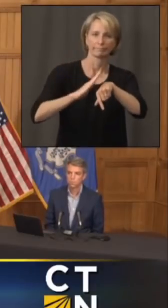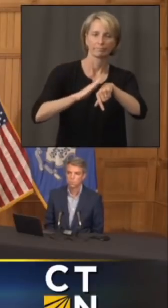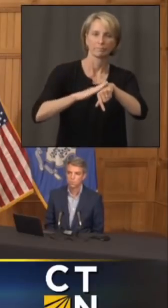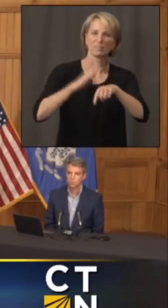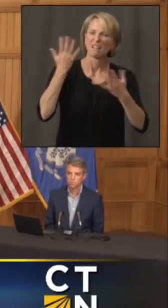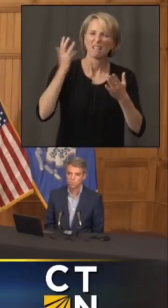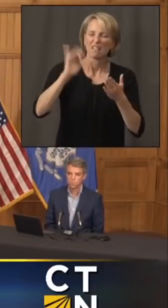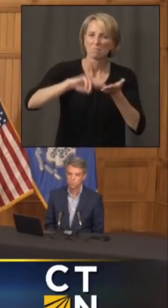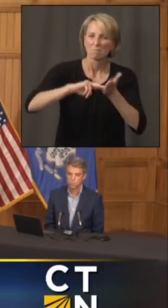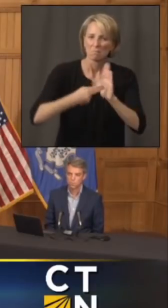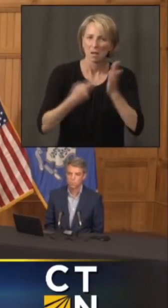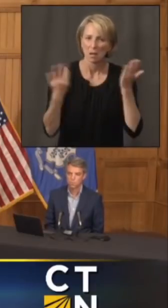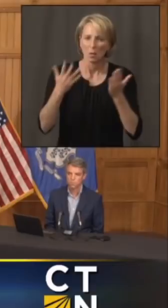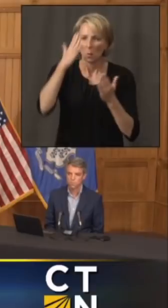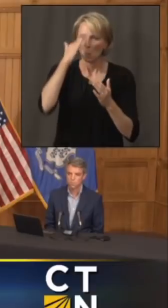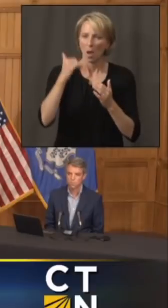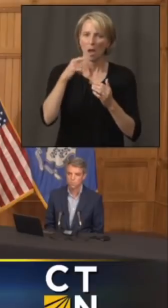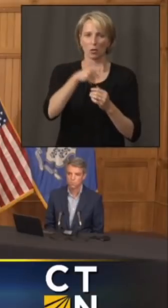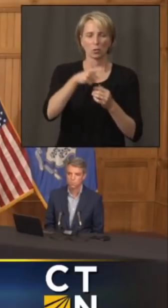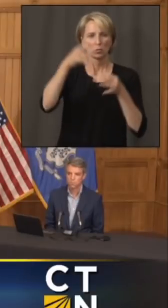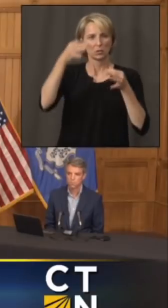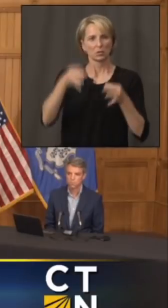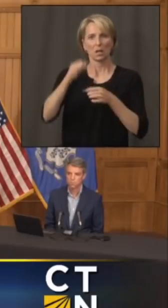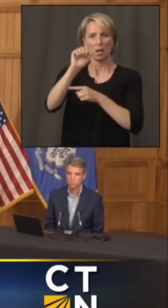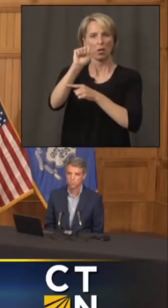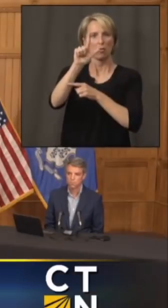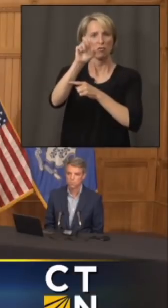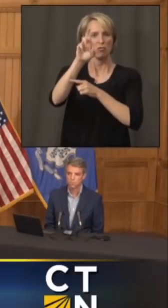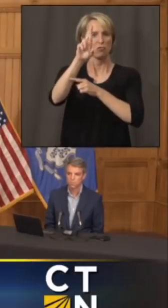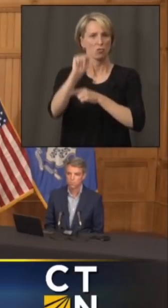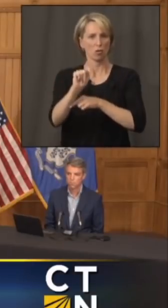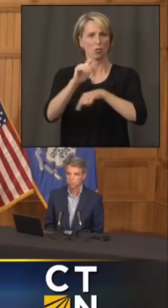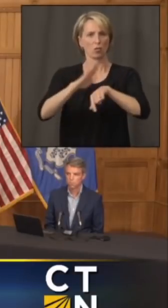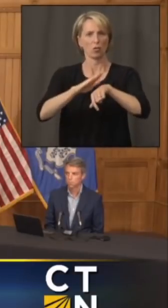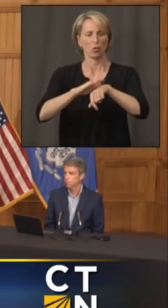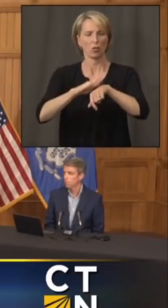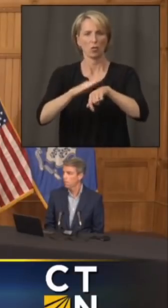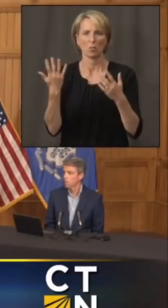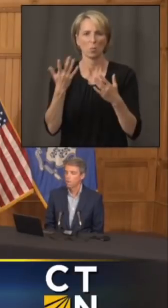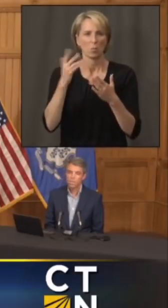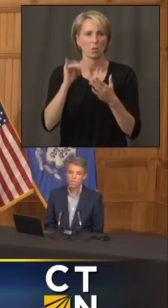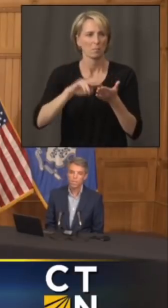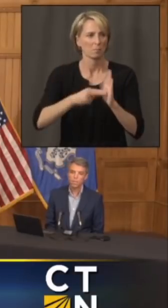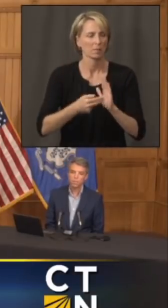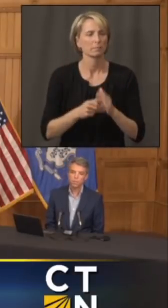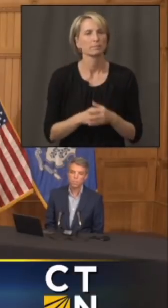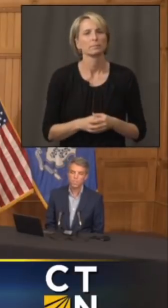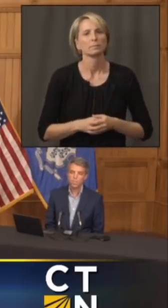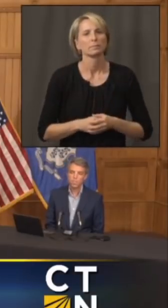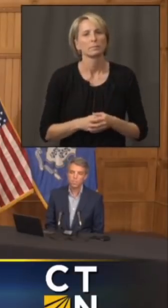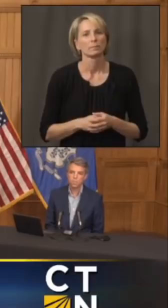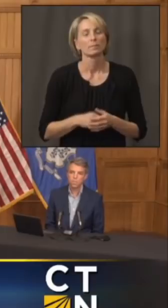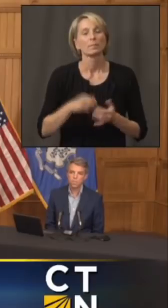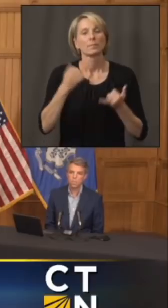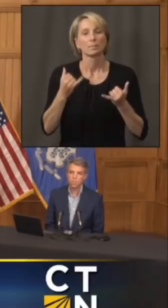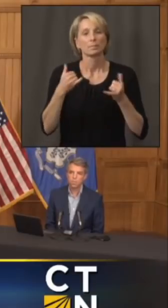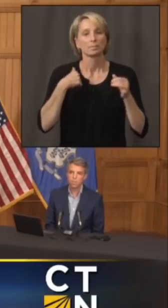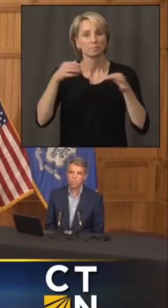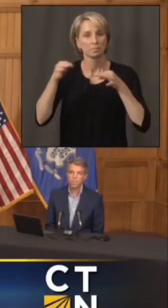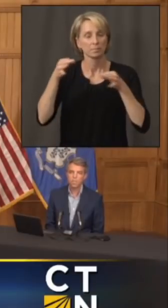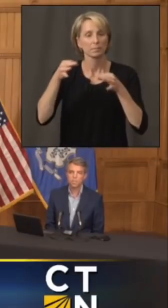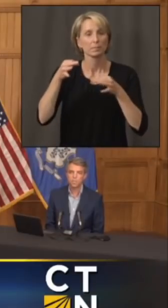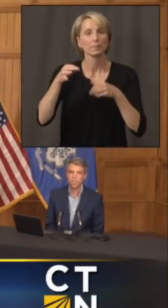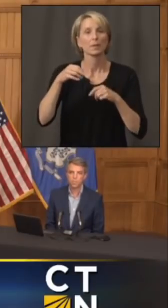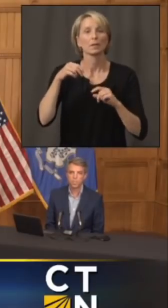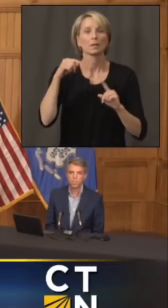in the future when you're evaluating whether to issue alerts for other towns? Over to you. Yeah, no, at